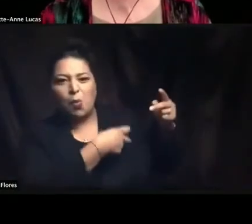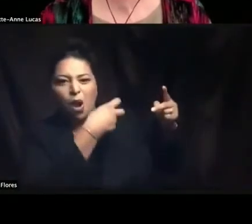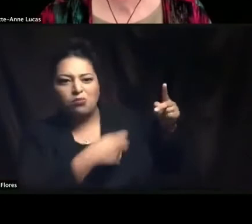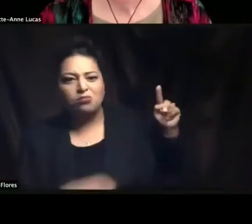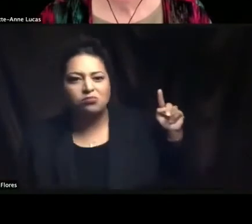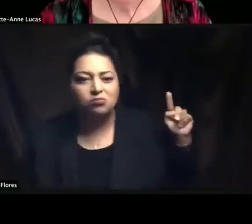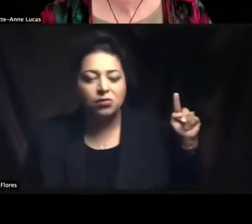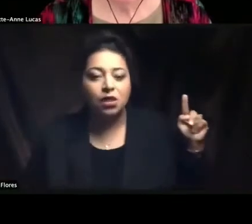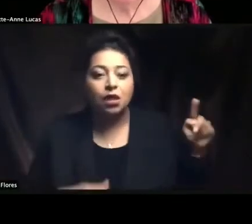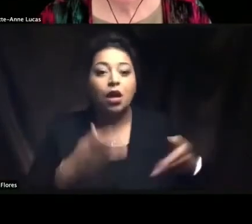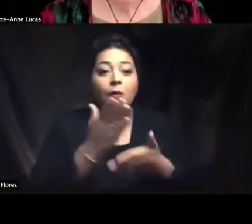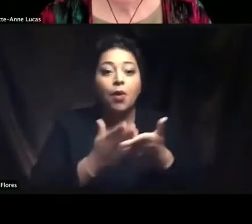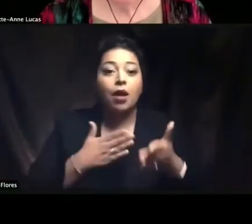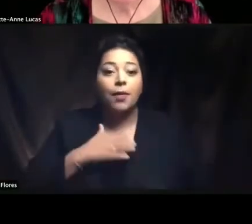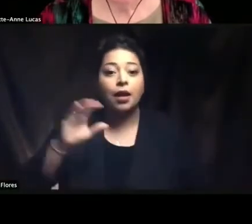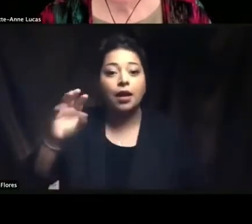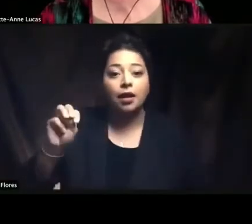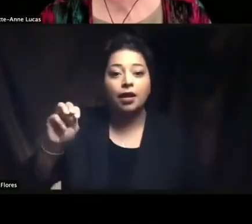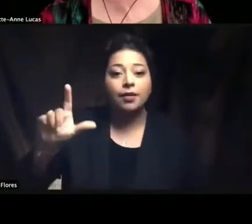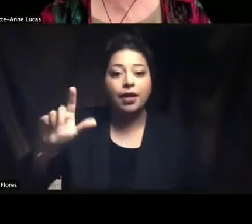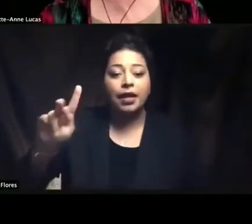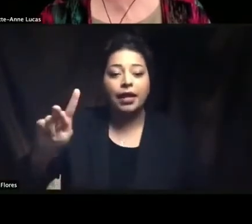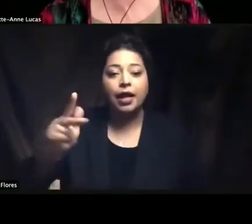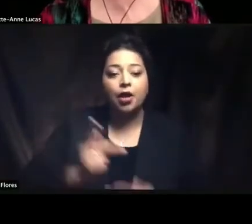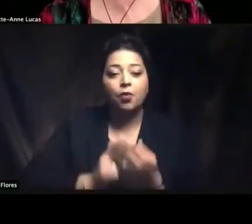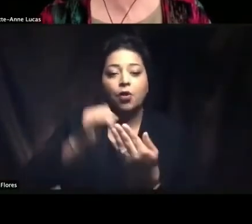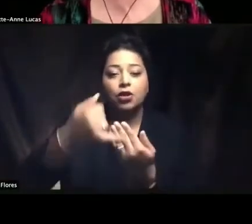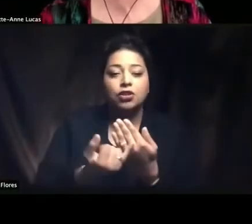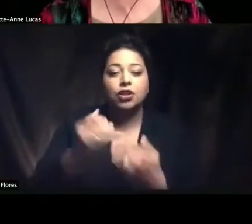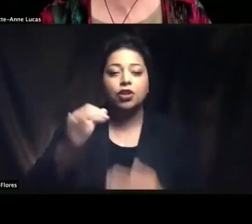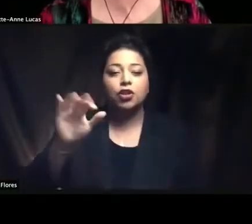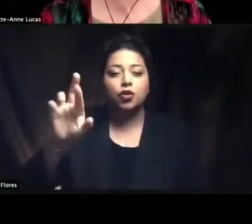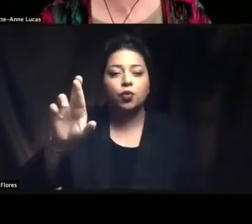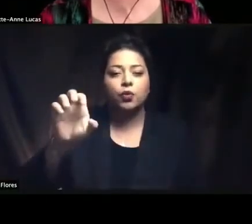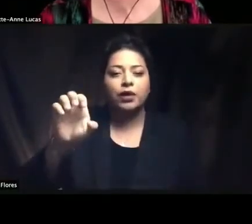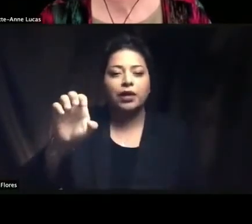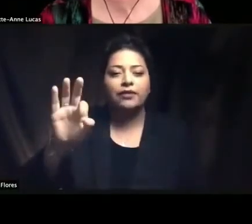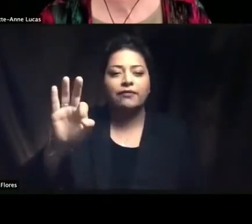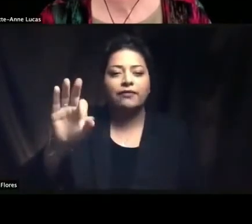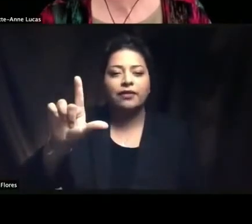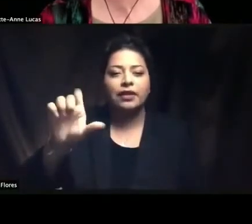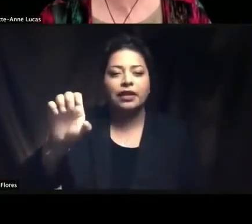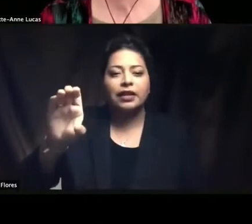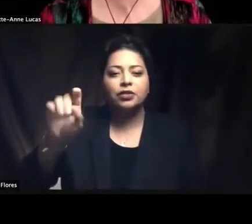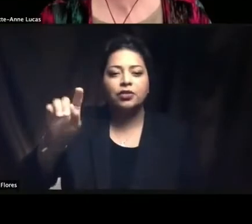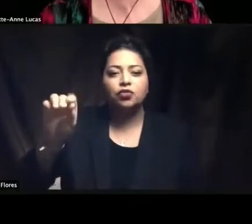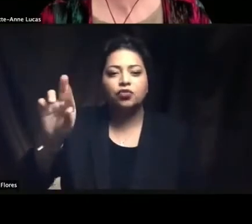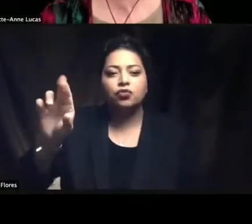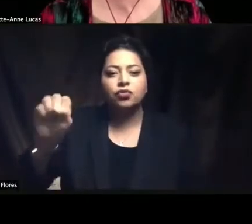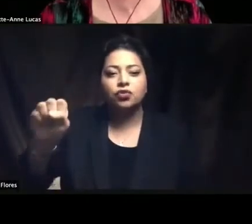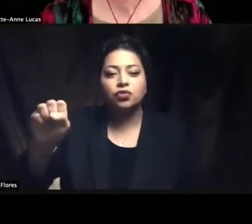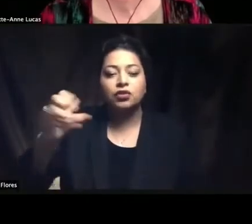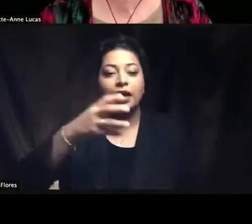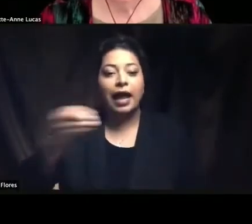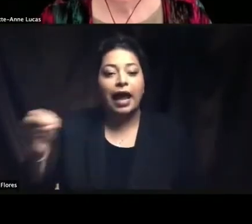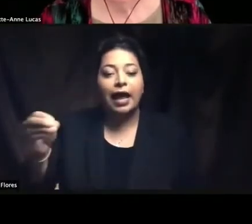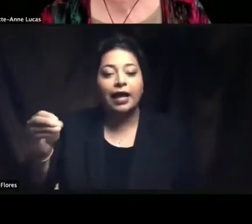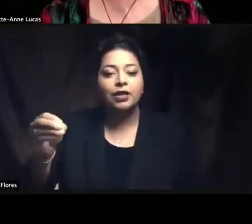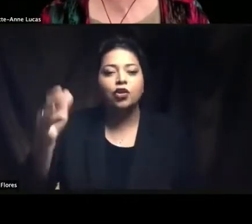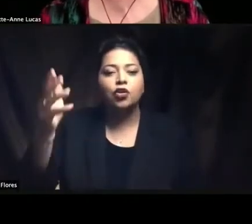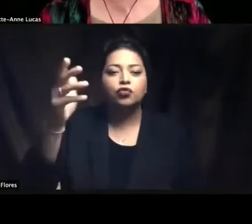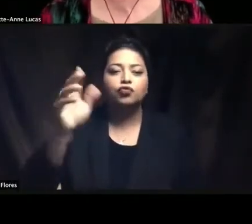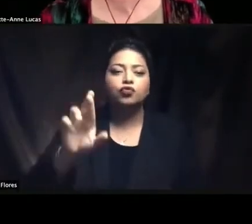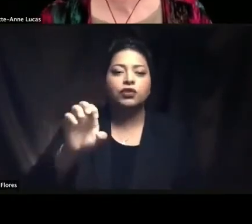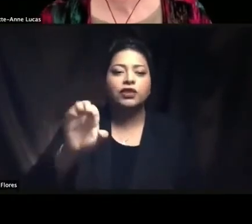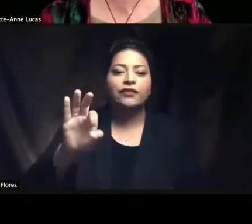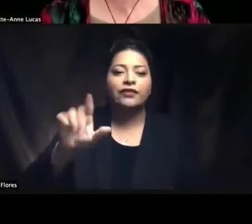MLK project is reflectors and reflective paint. So in other words, if you